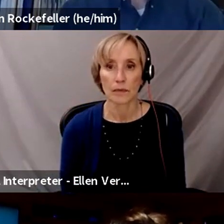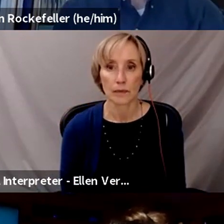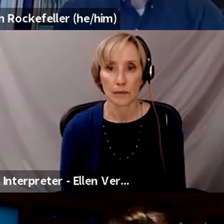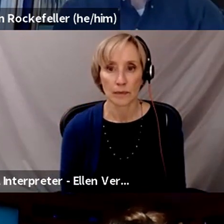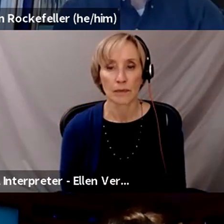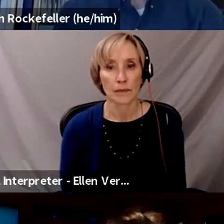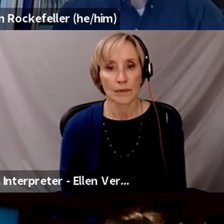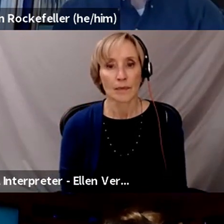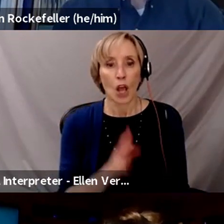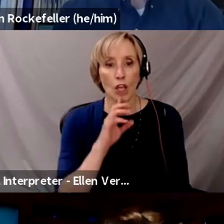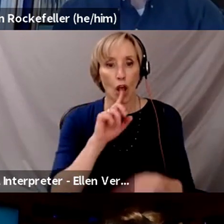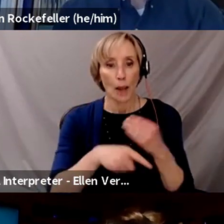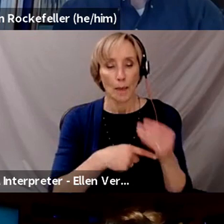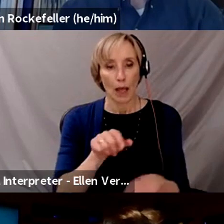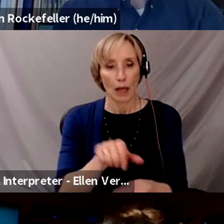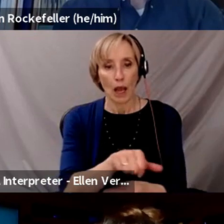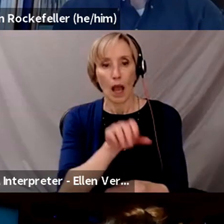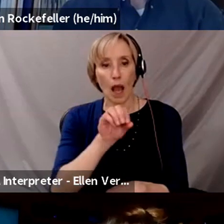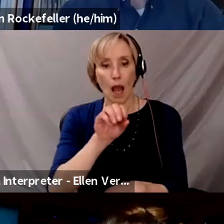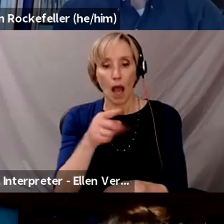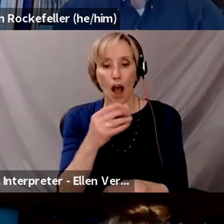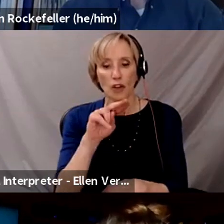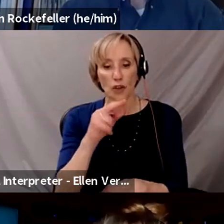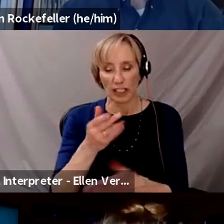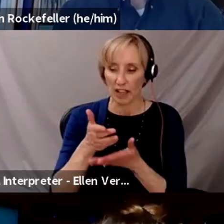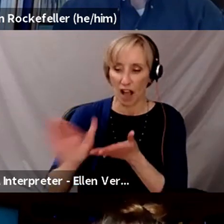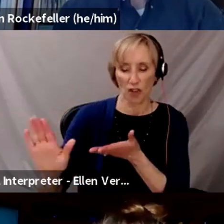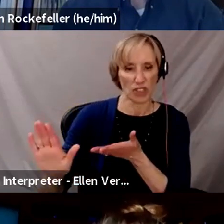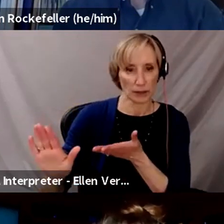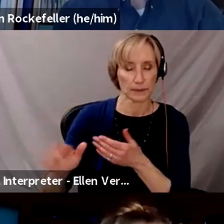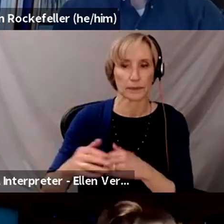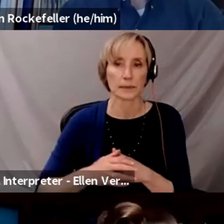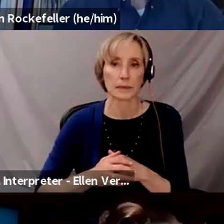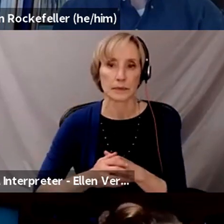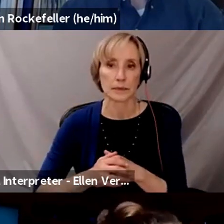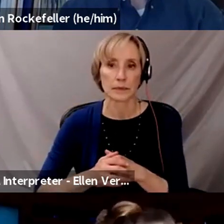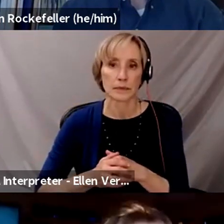Ashley pointed out, it might have been at different times, but they both mentioned